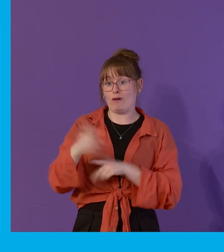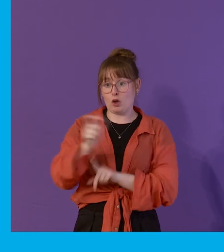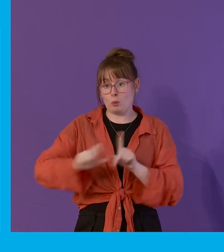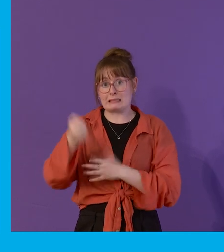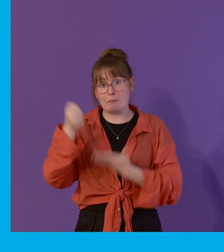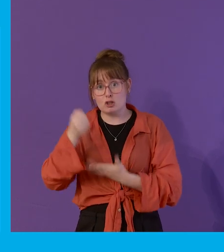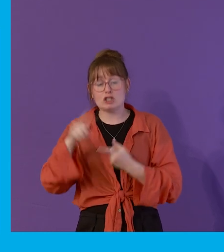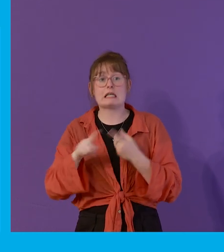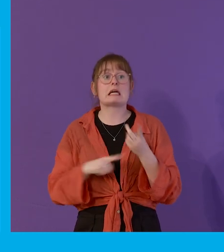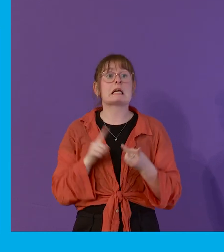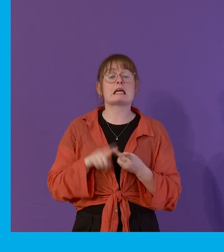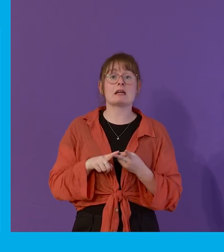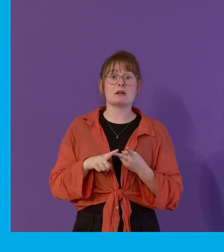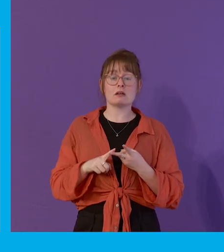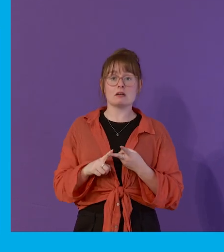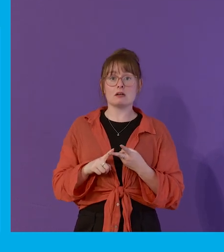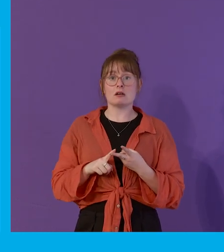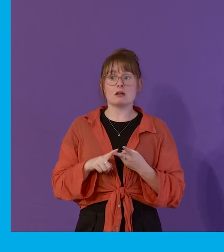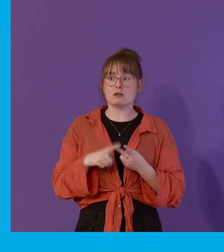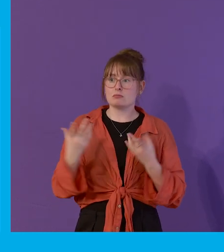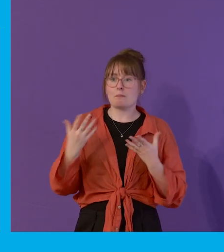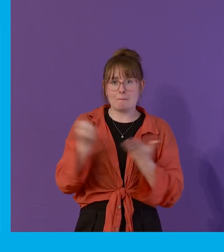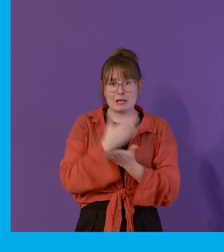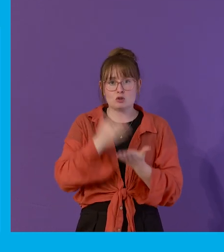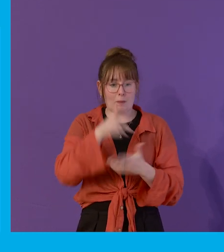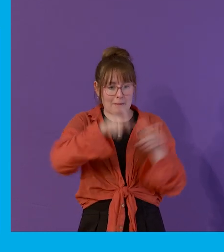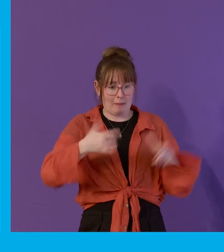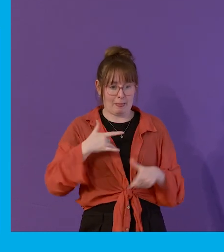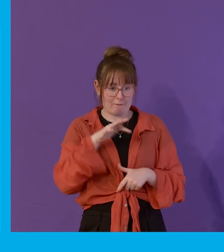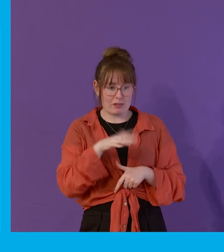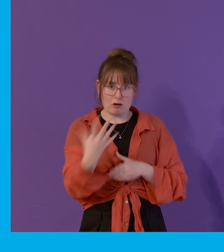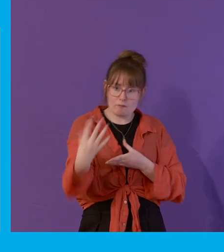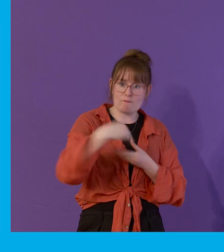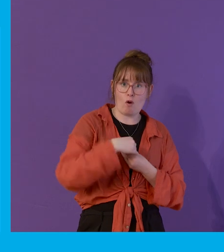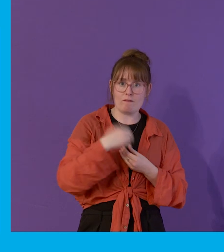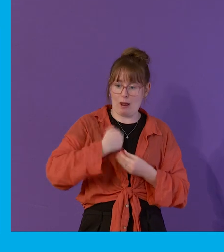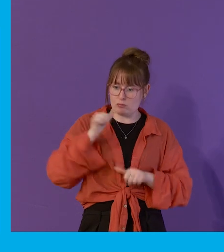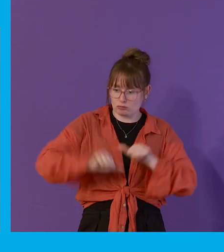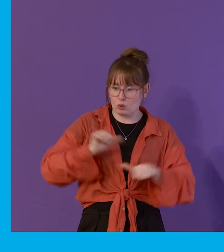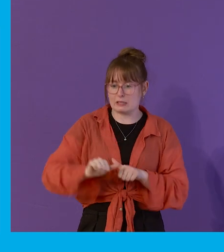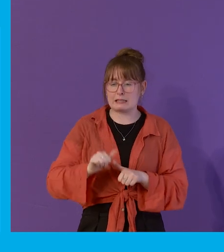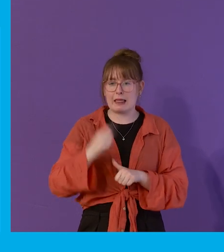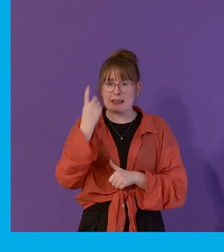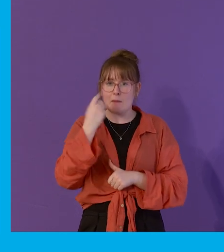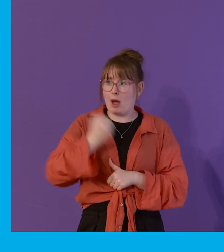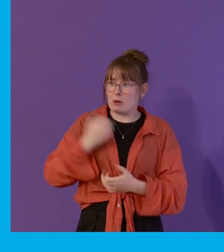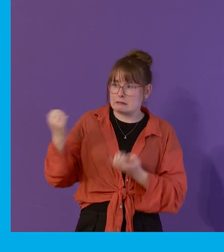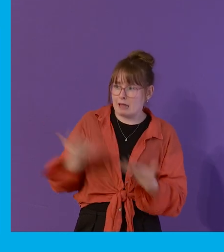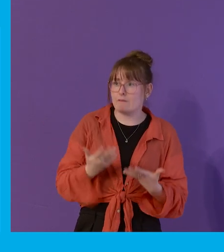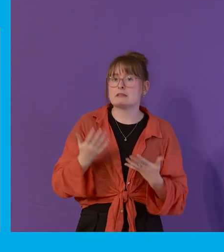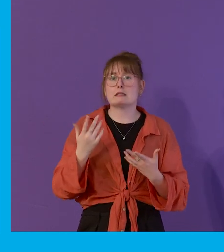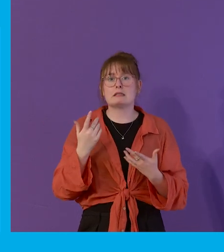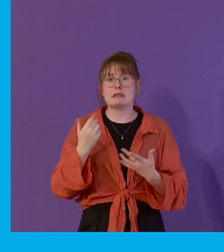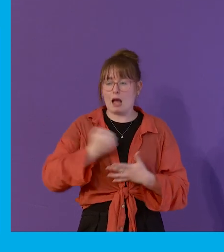budgeting and involving local people in redesign of services, participatory